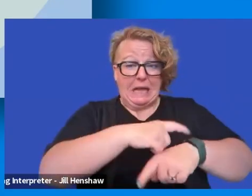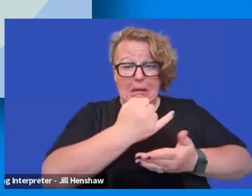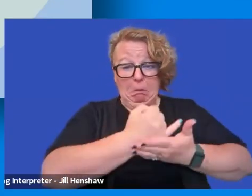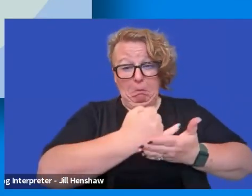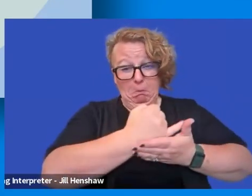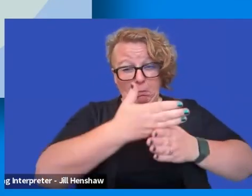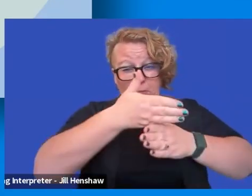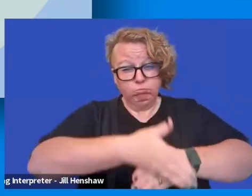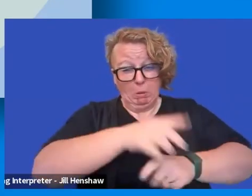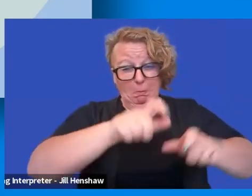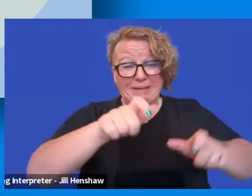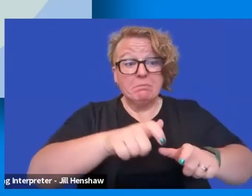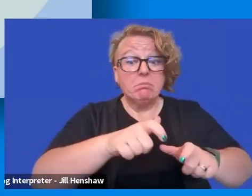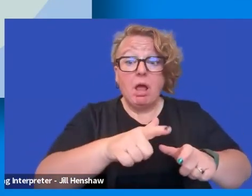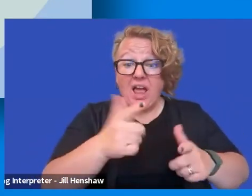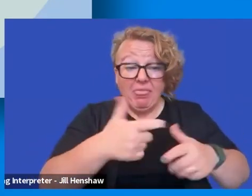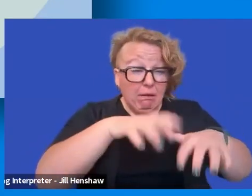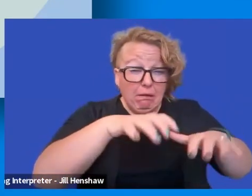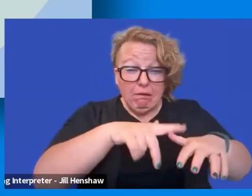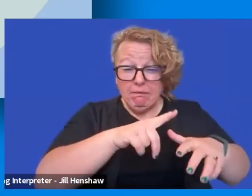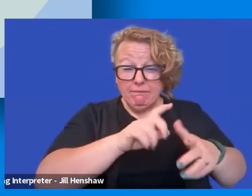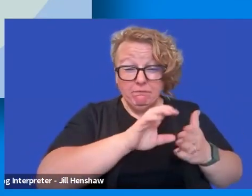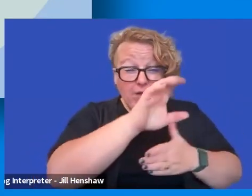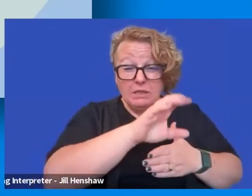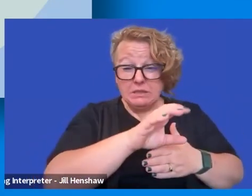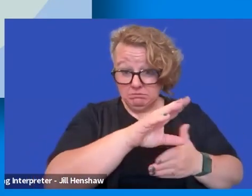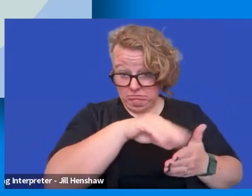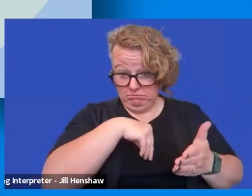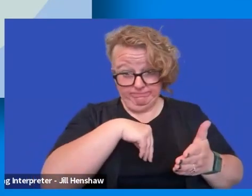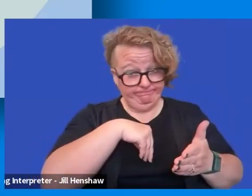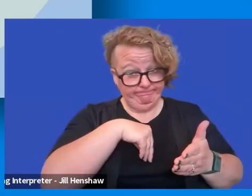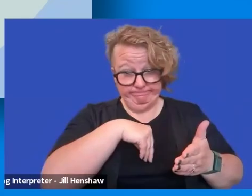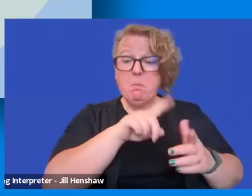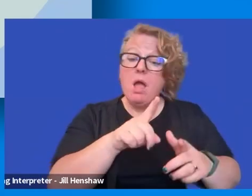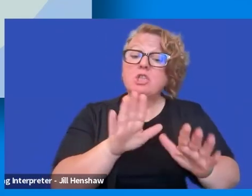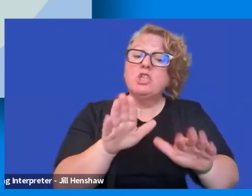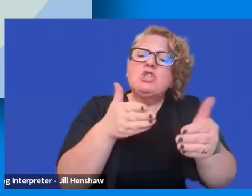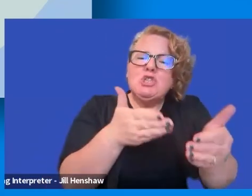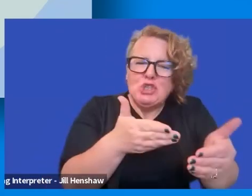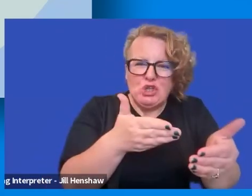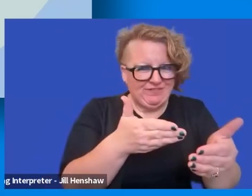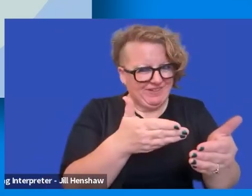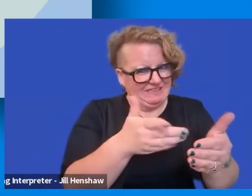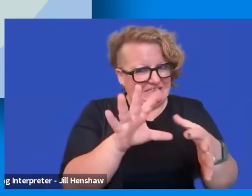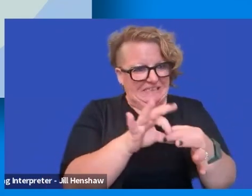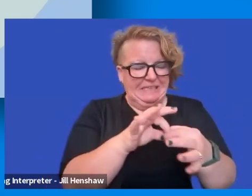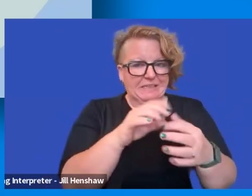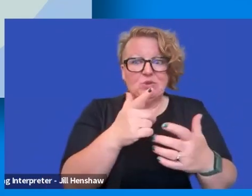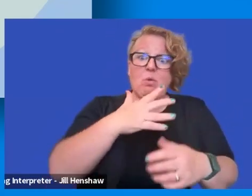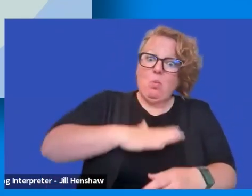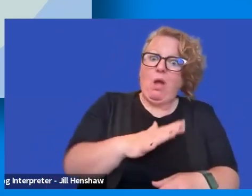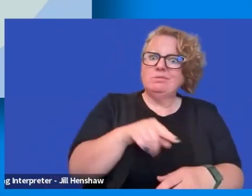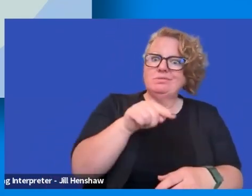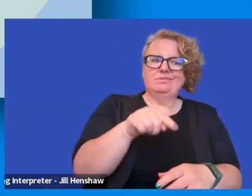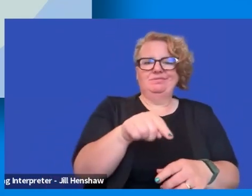not remunerated for doing this work. But there is a service element to that to our community, to being willing to do it in a way which